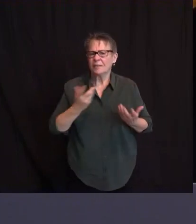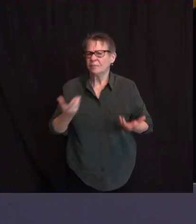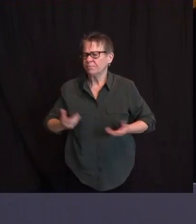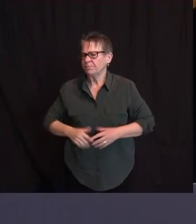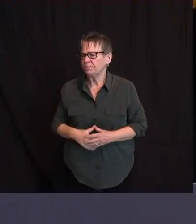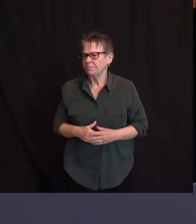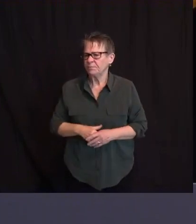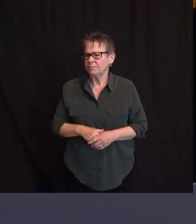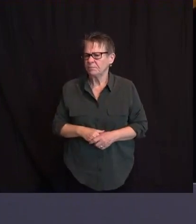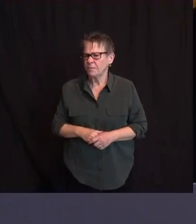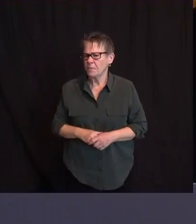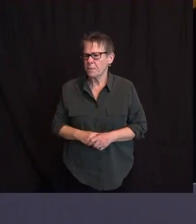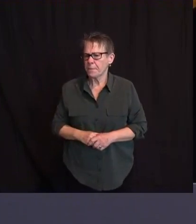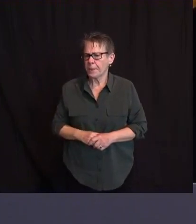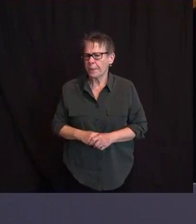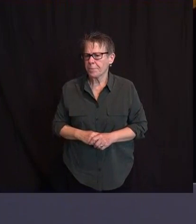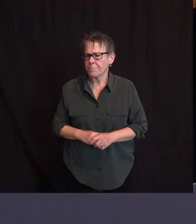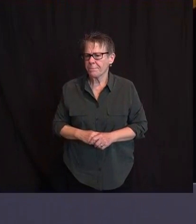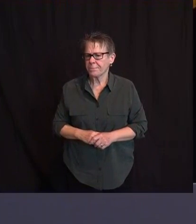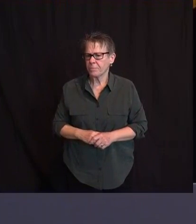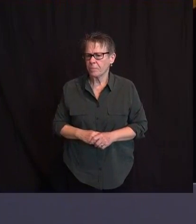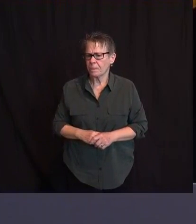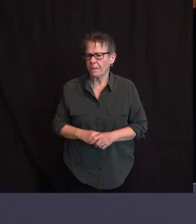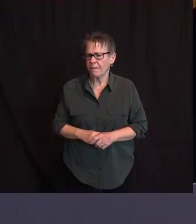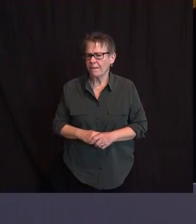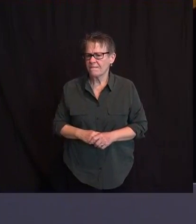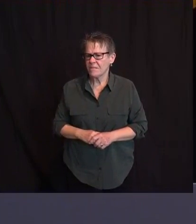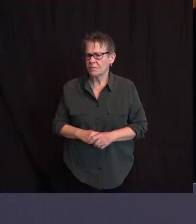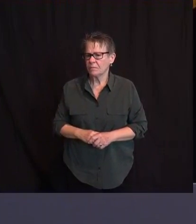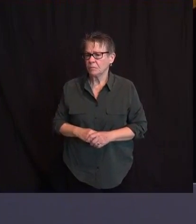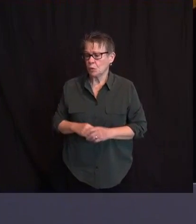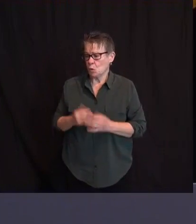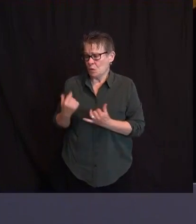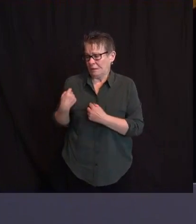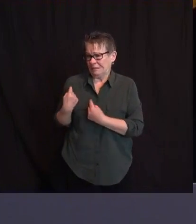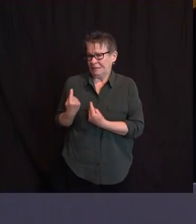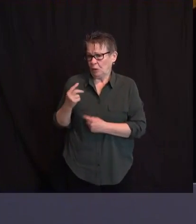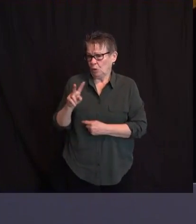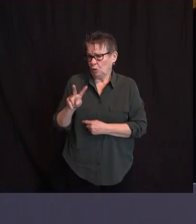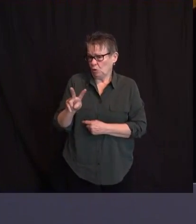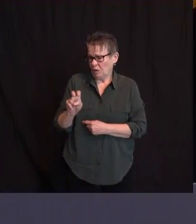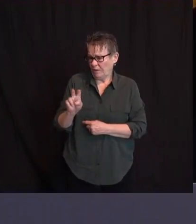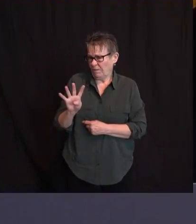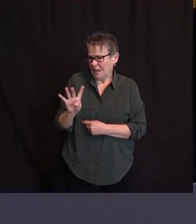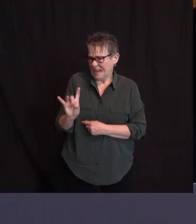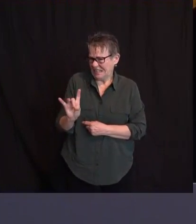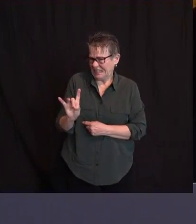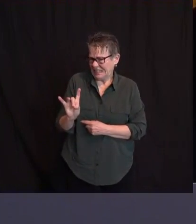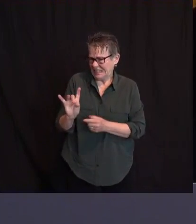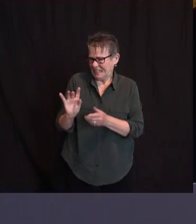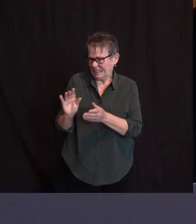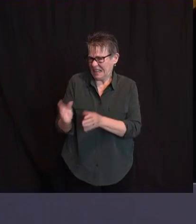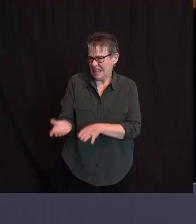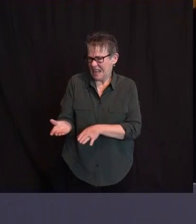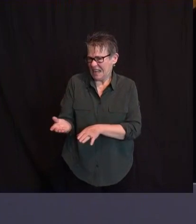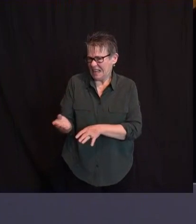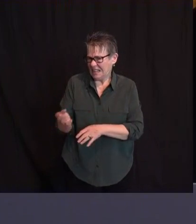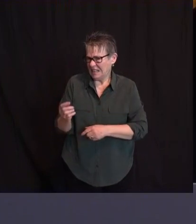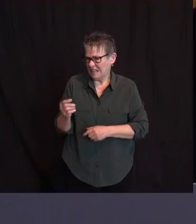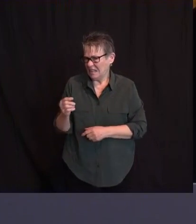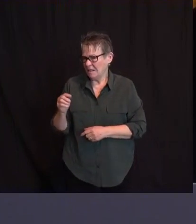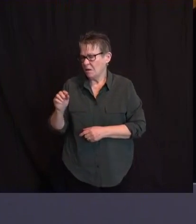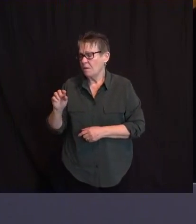48 of these new deaths were residents of long-term care facilities. There are now